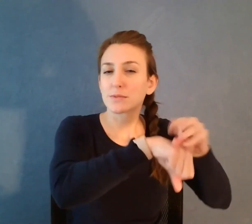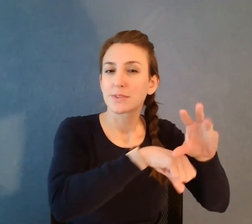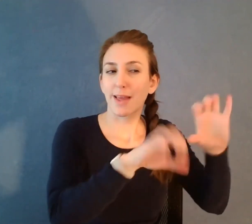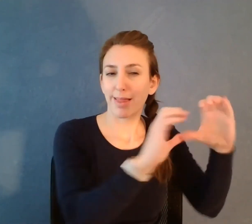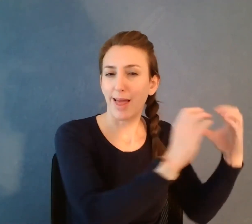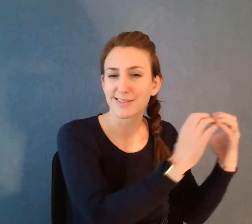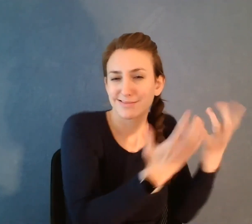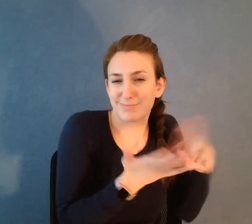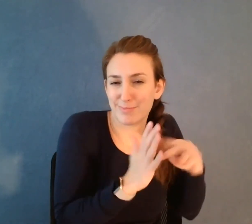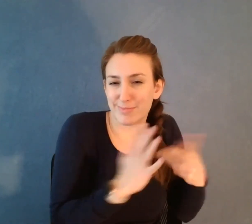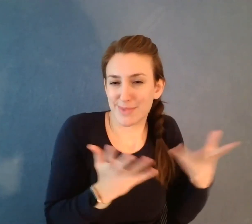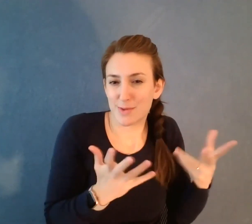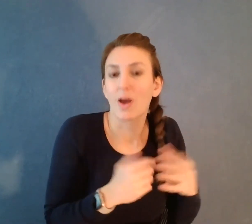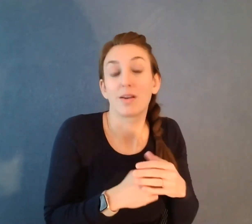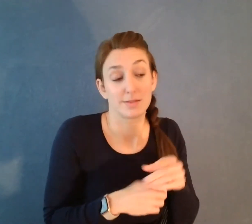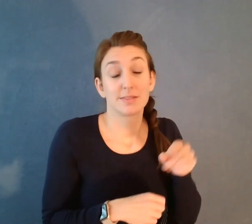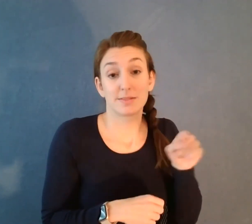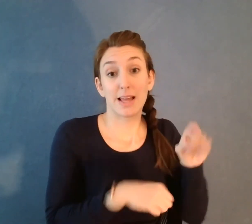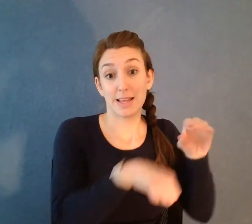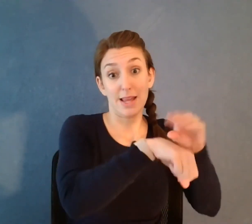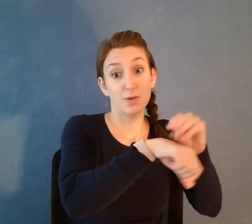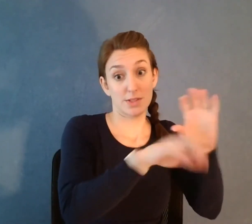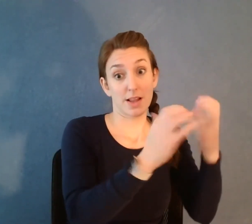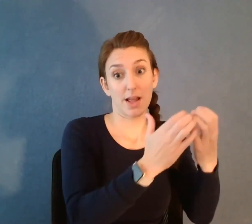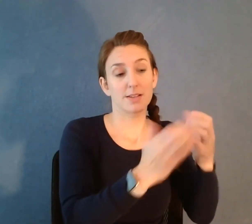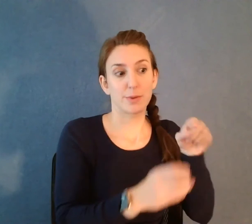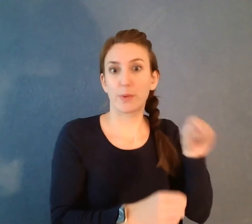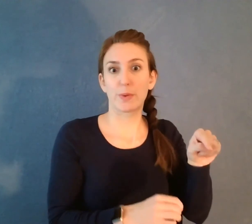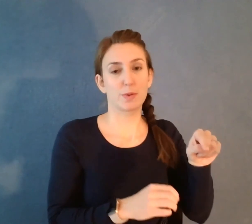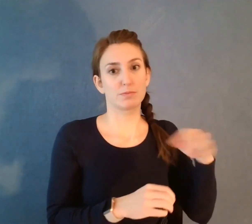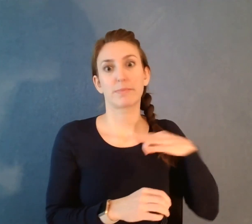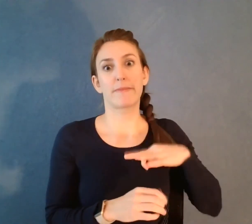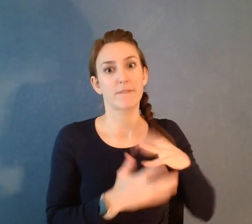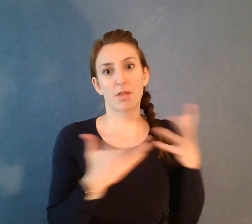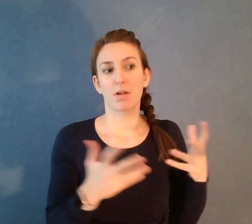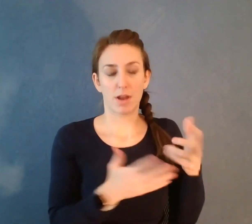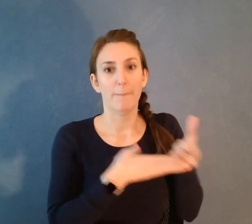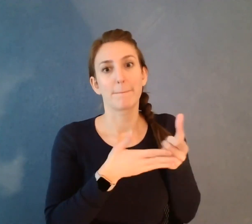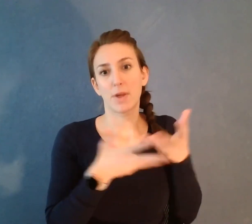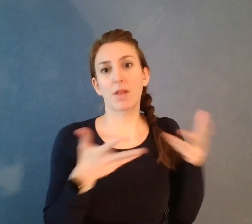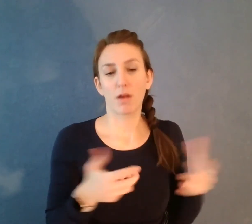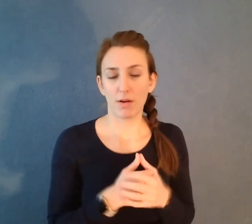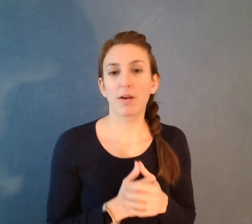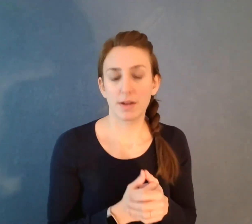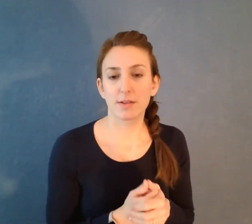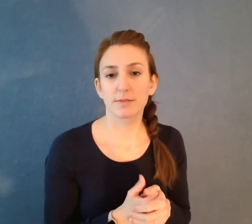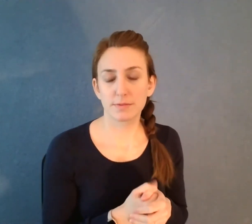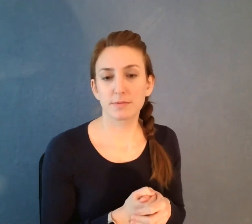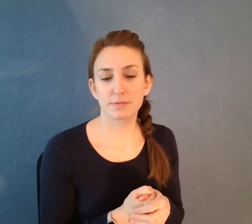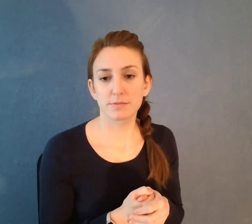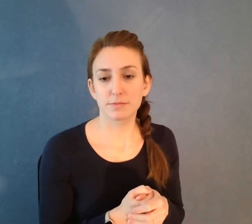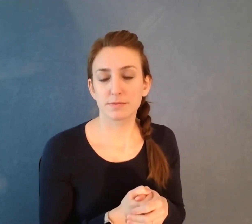is that? But they are very, very, they're very beneficial. I would also like to say that one of the